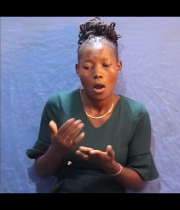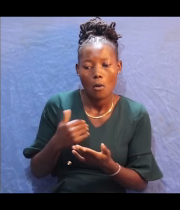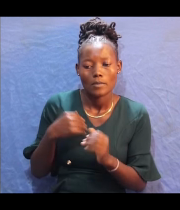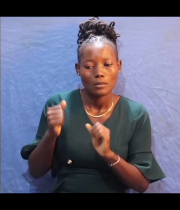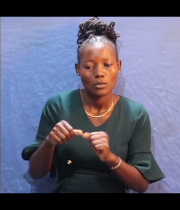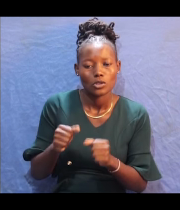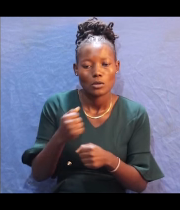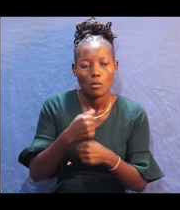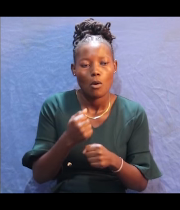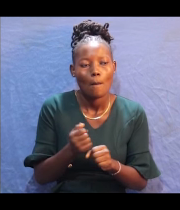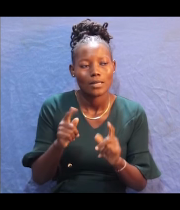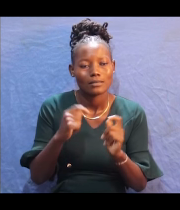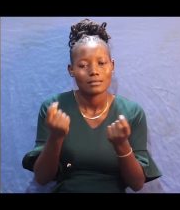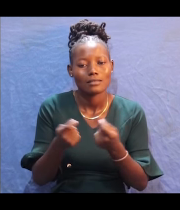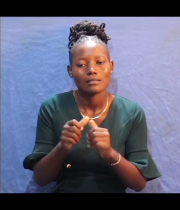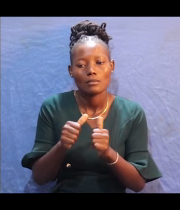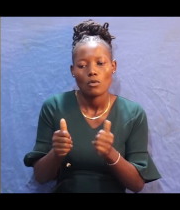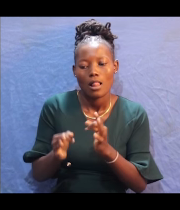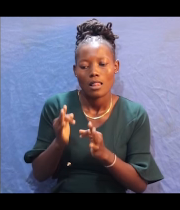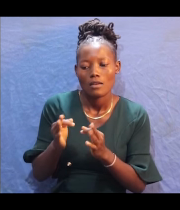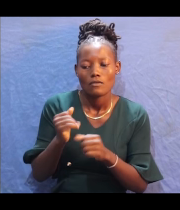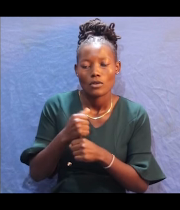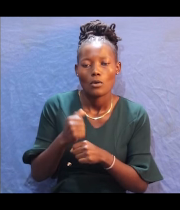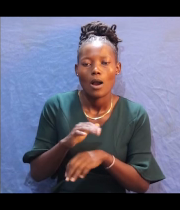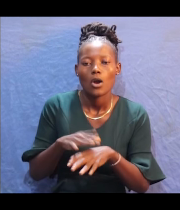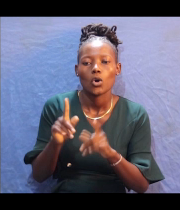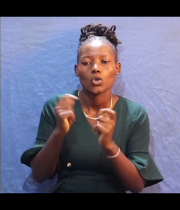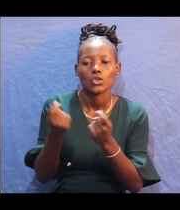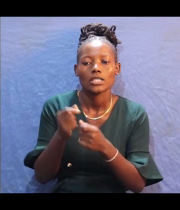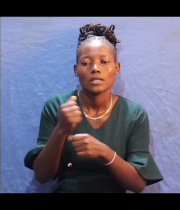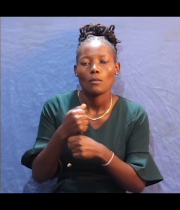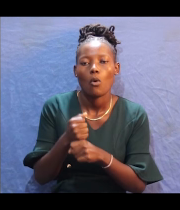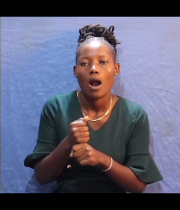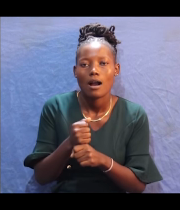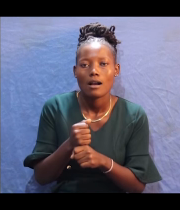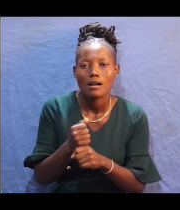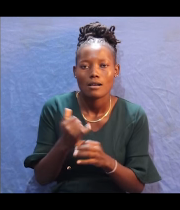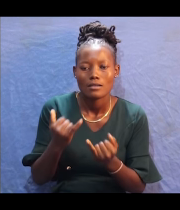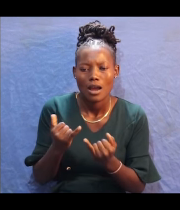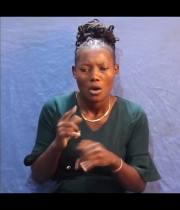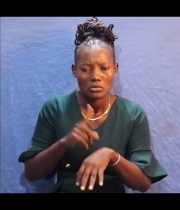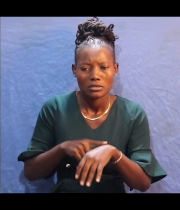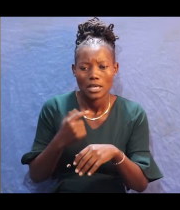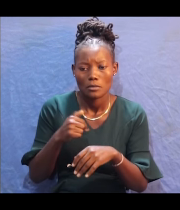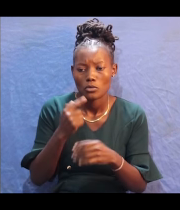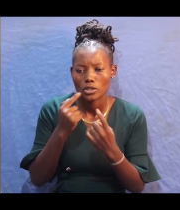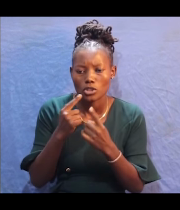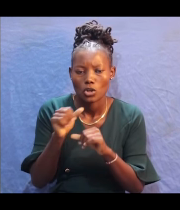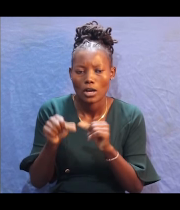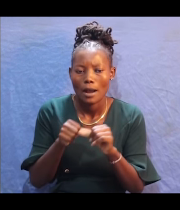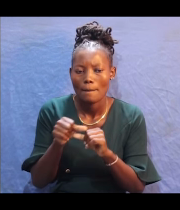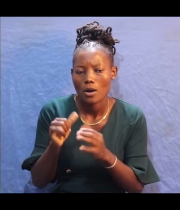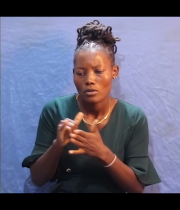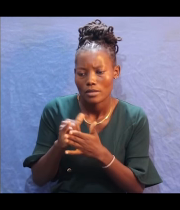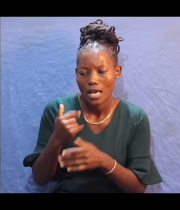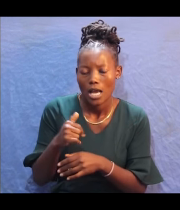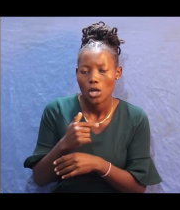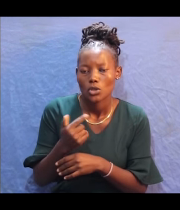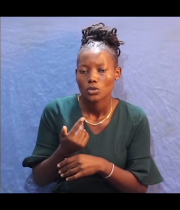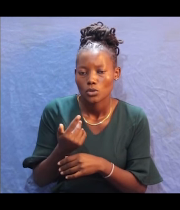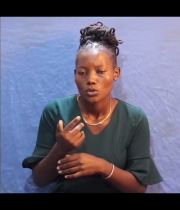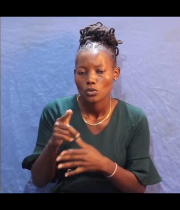team if I work with them on teamwork? So when we talk about why do we need them and towards